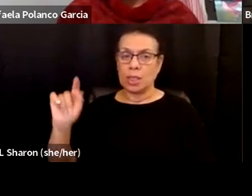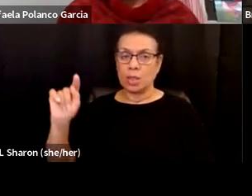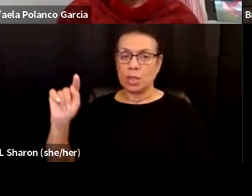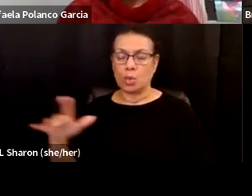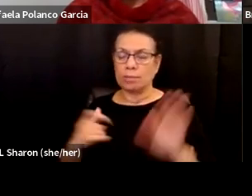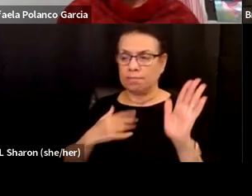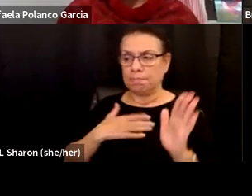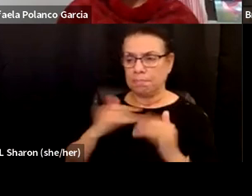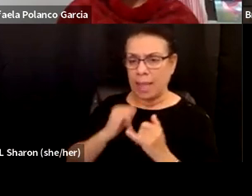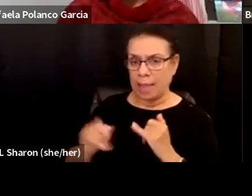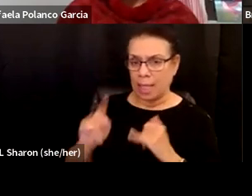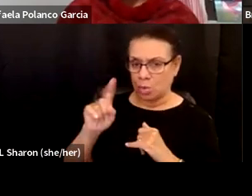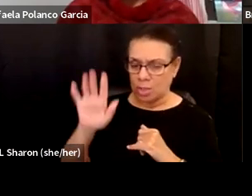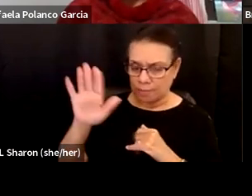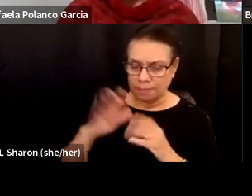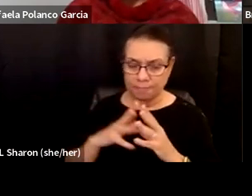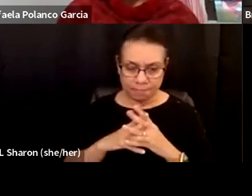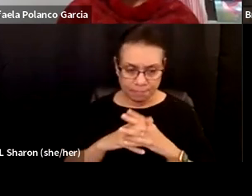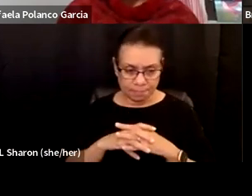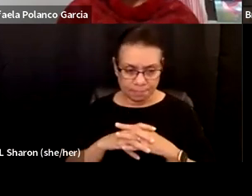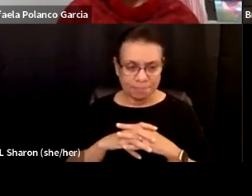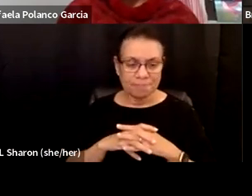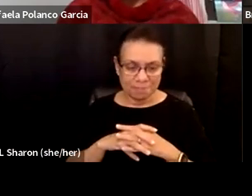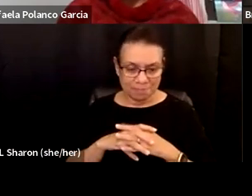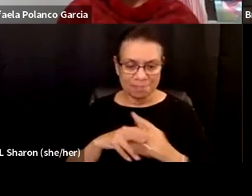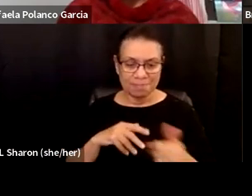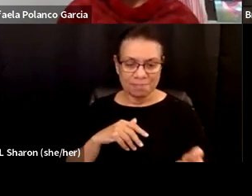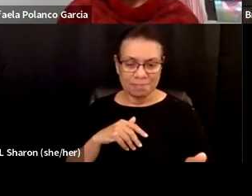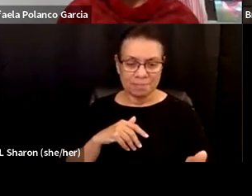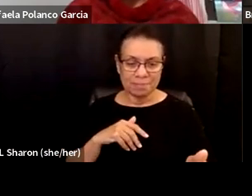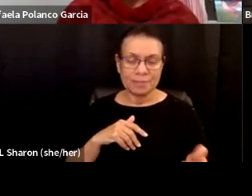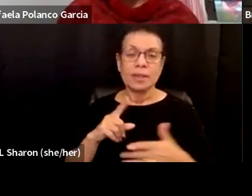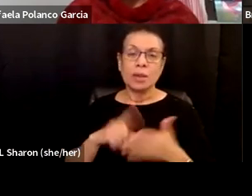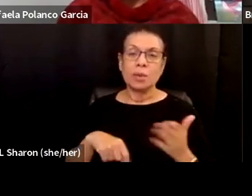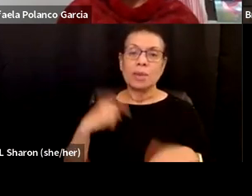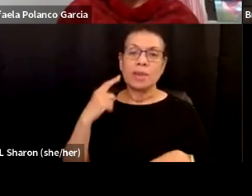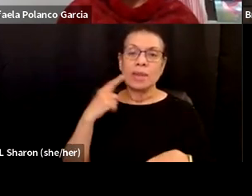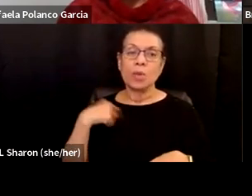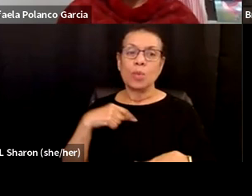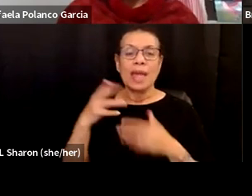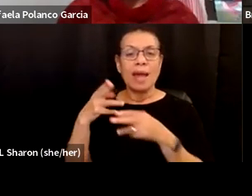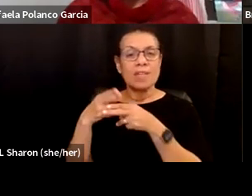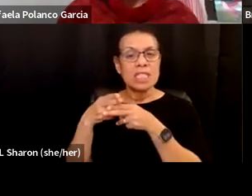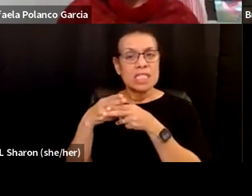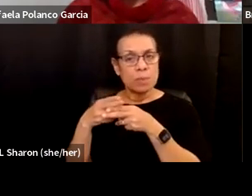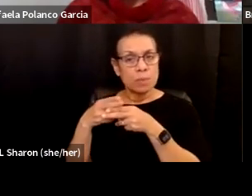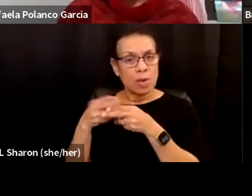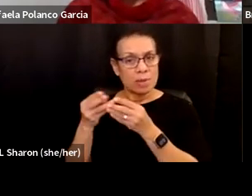question um but as we're thinking about we're creating some temporary solutions